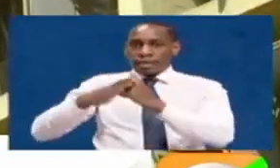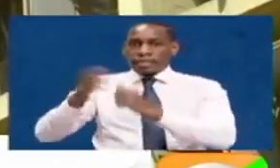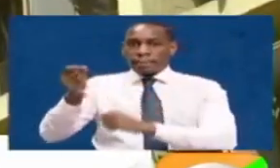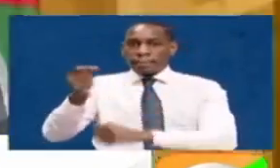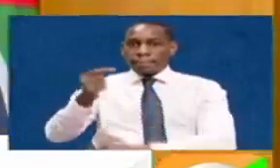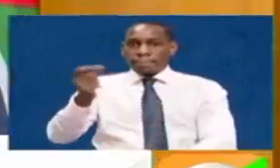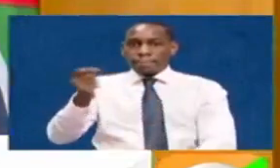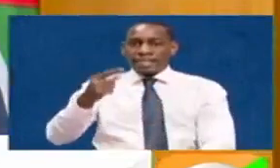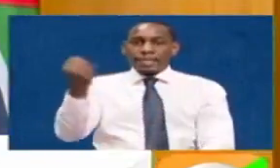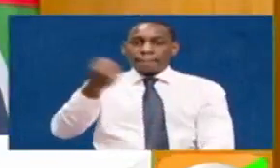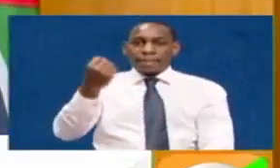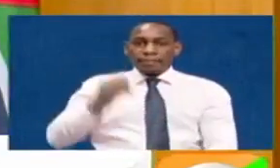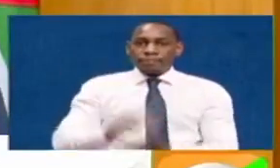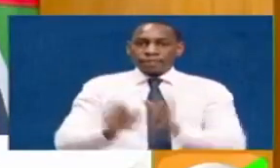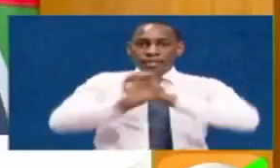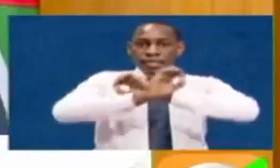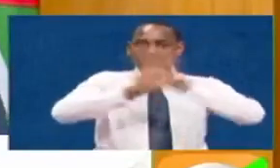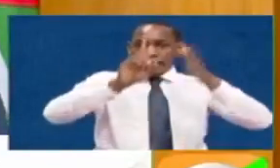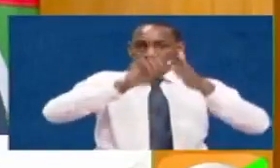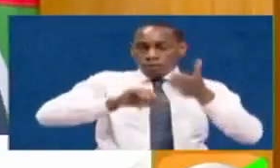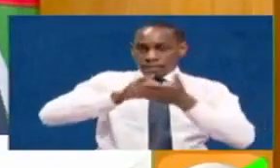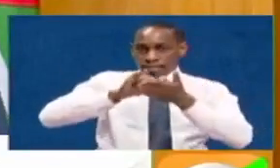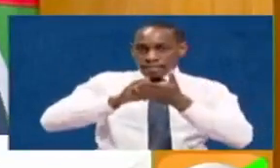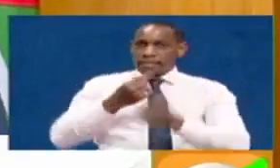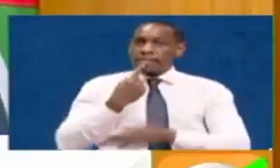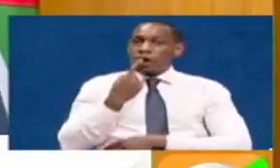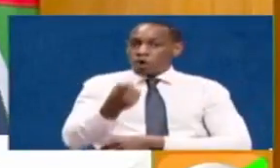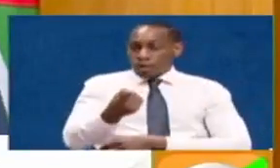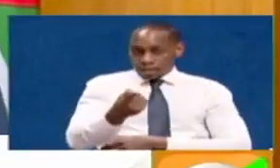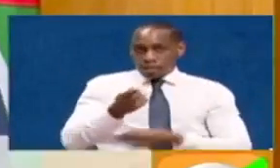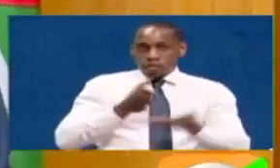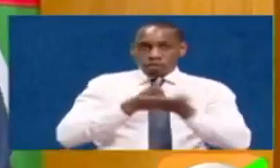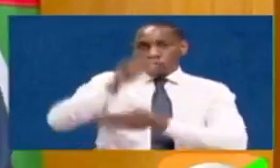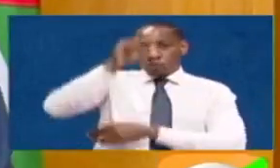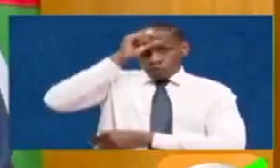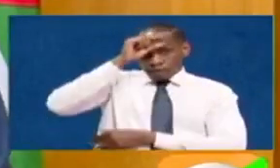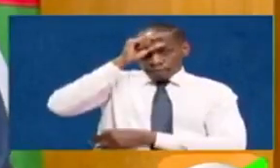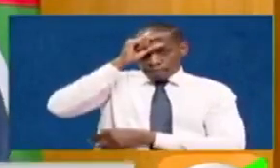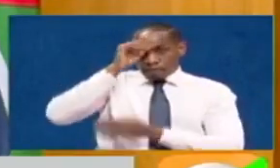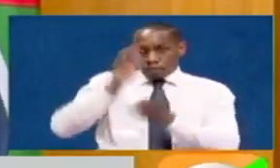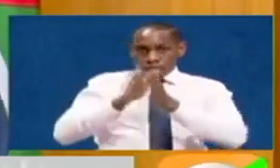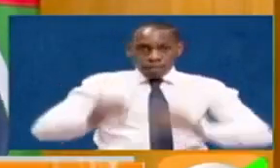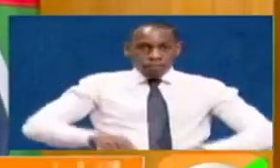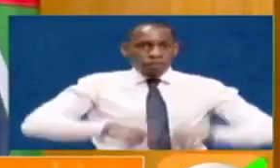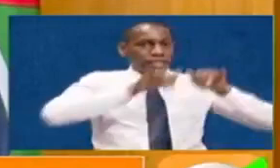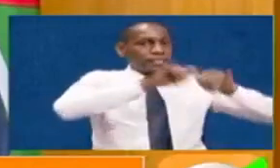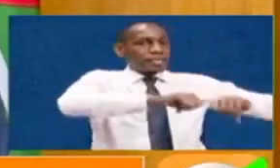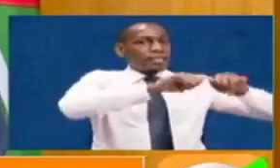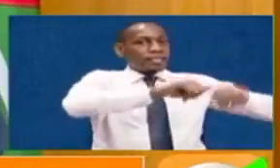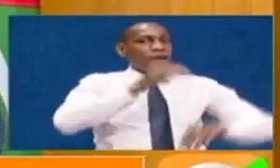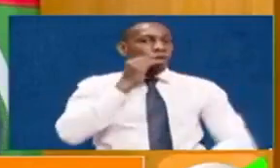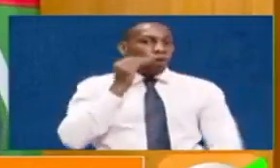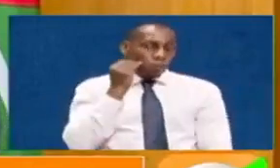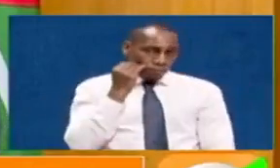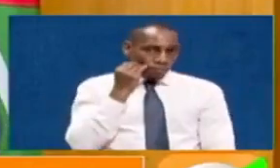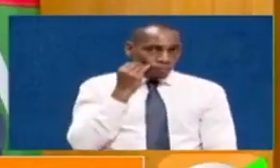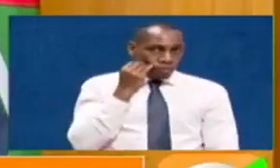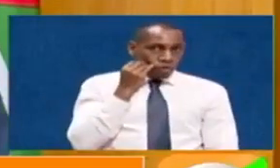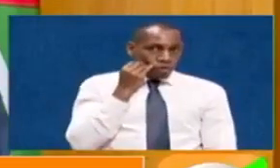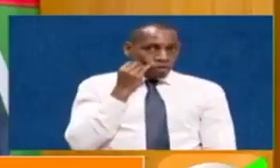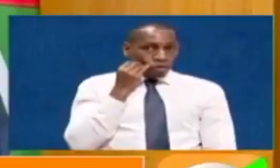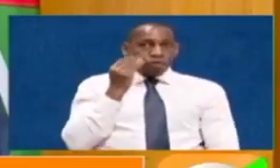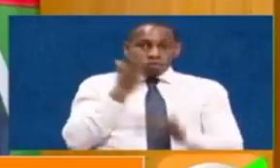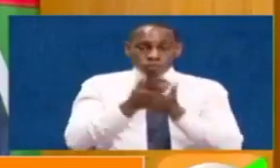It's clear that the direction that has been given by the government or the employers to stay at home has actually